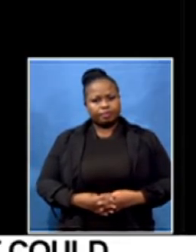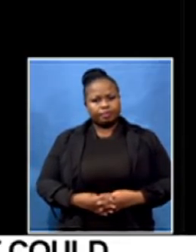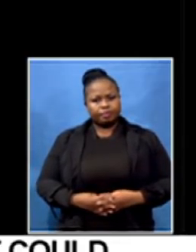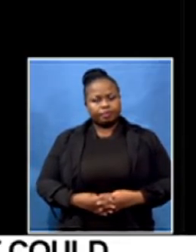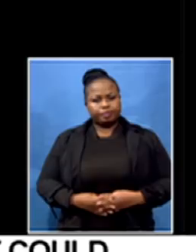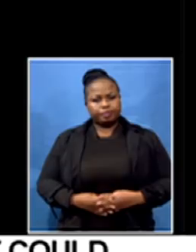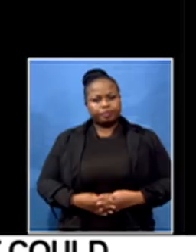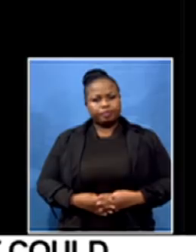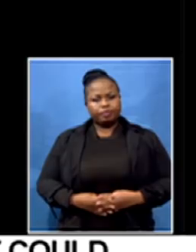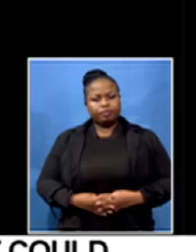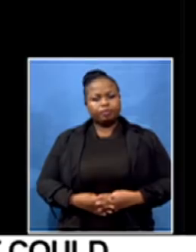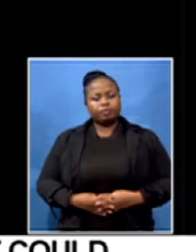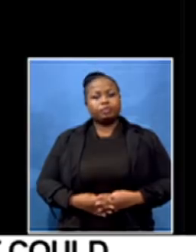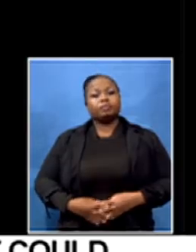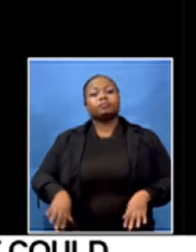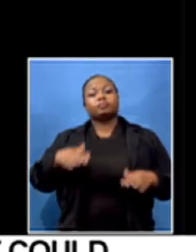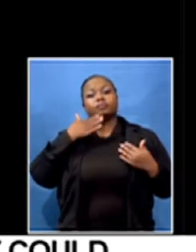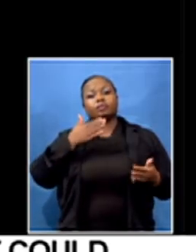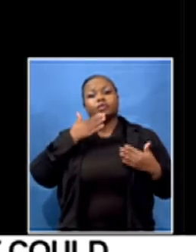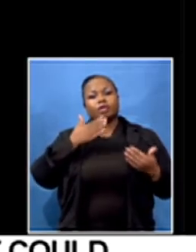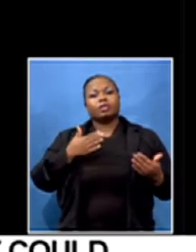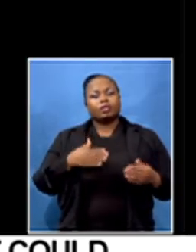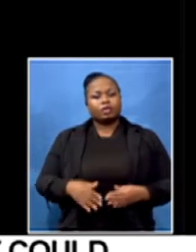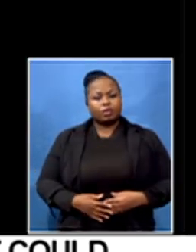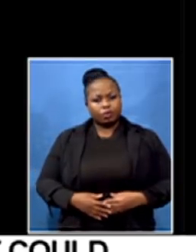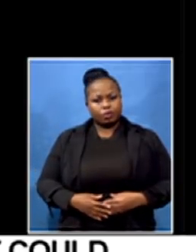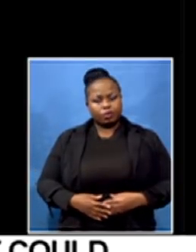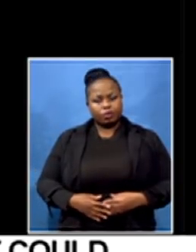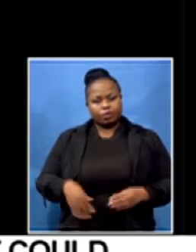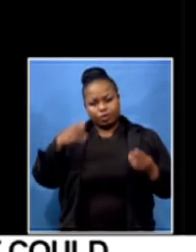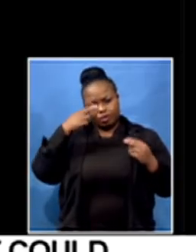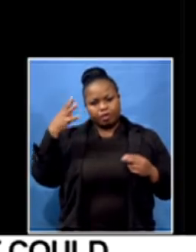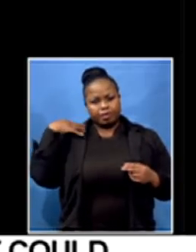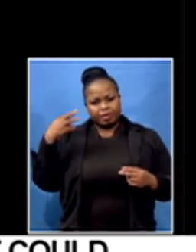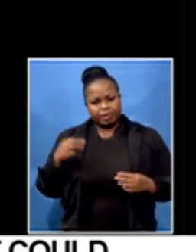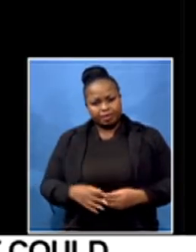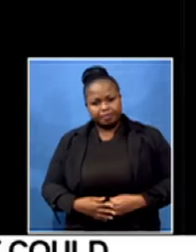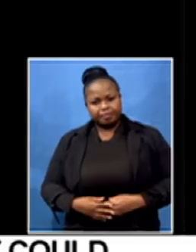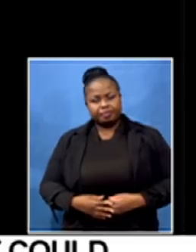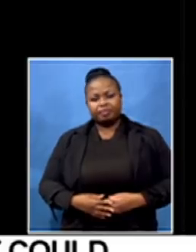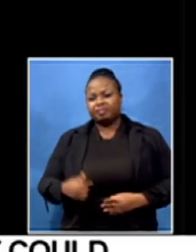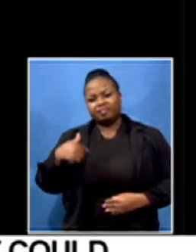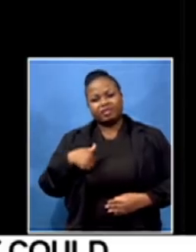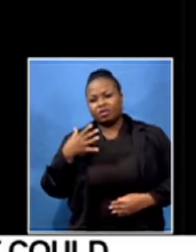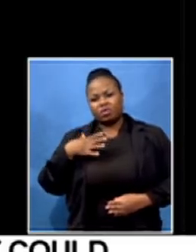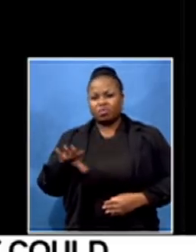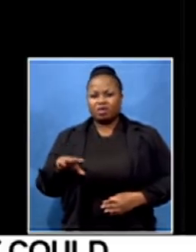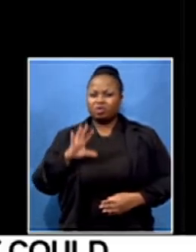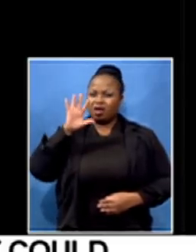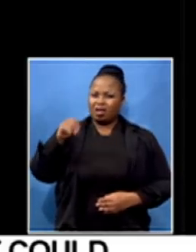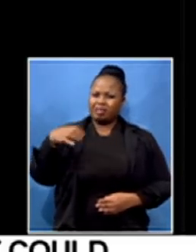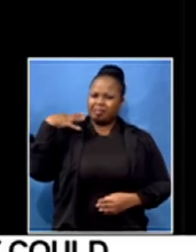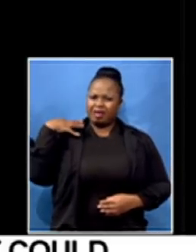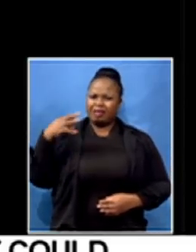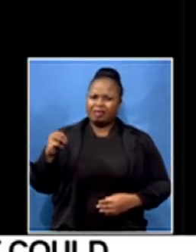Thank you. Honourable Mutsamai. Thank you, the Honourable Minister. I just want to ask the Minister, how will